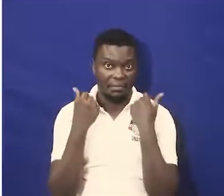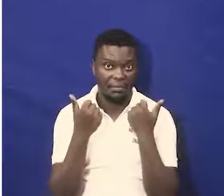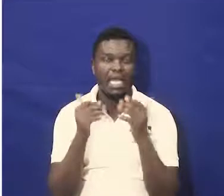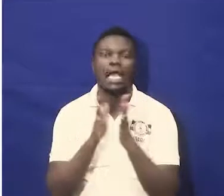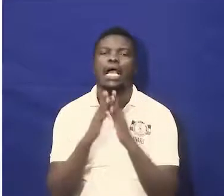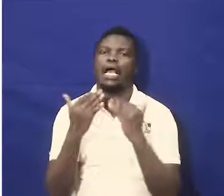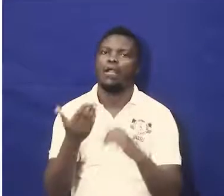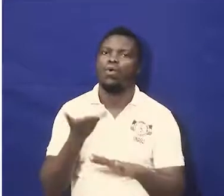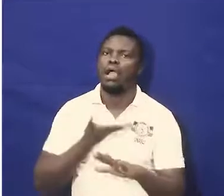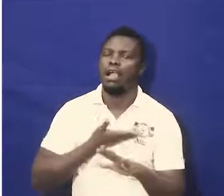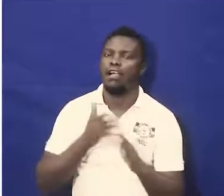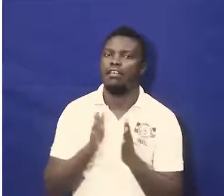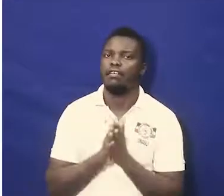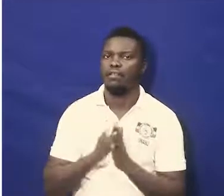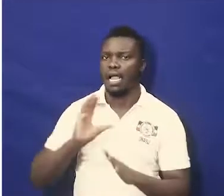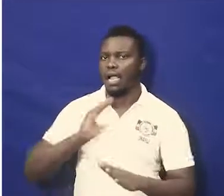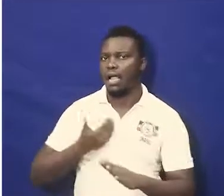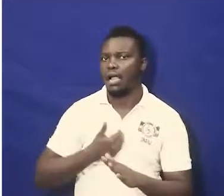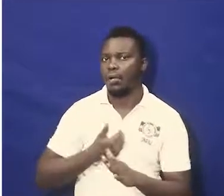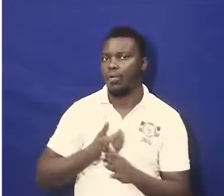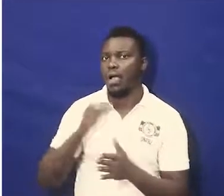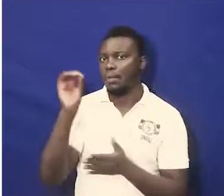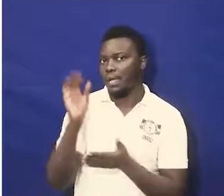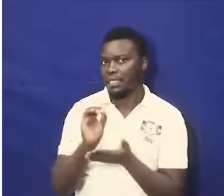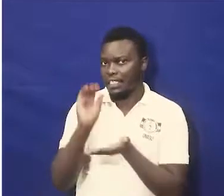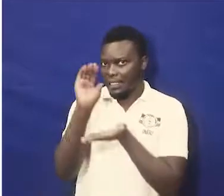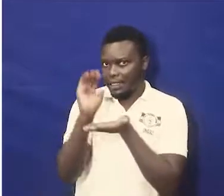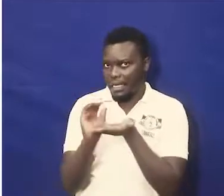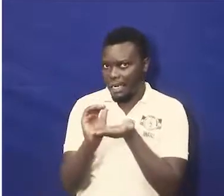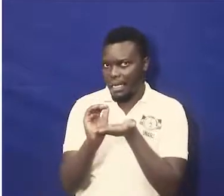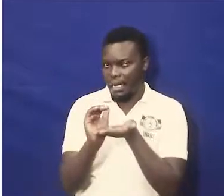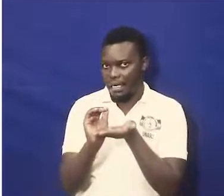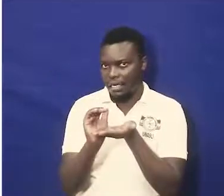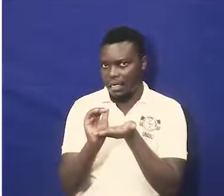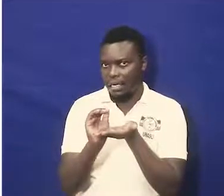So we are going to have our percentage discount equal to